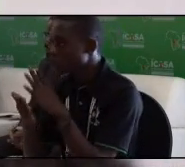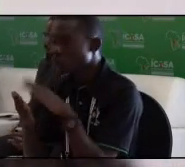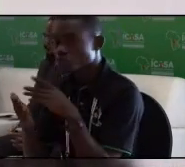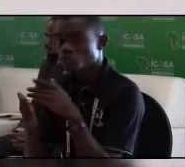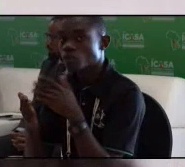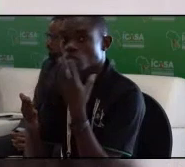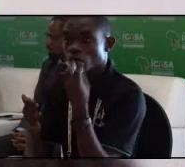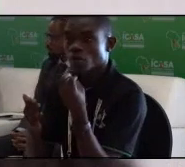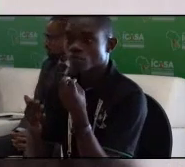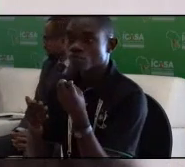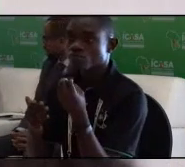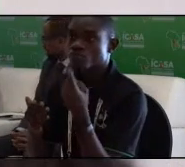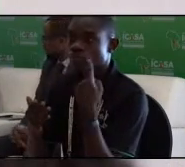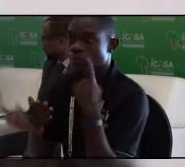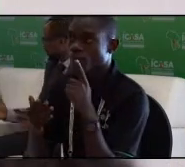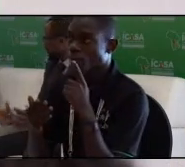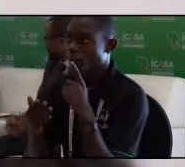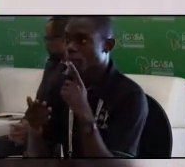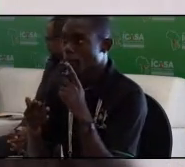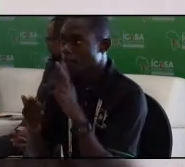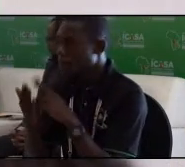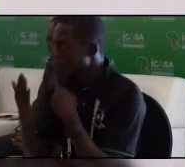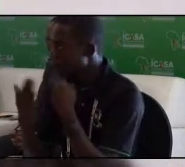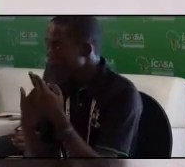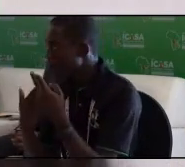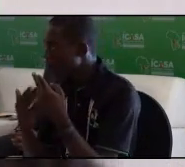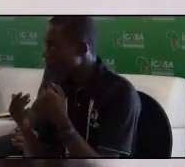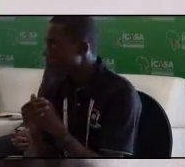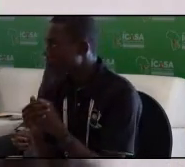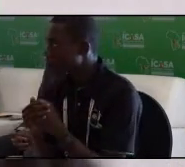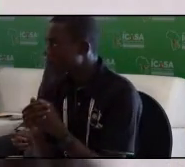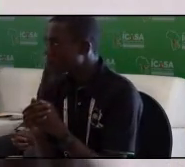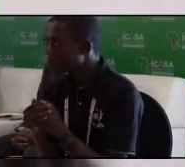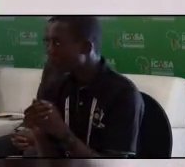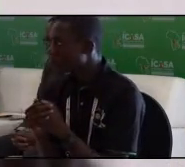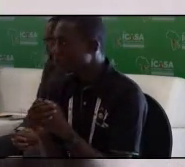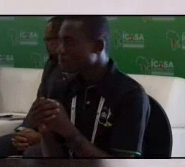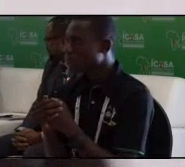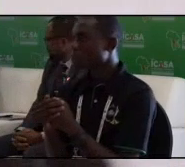the implementation will help to be able to have a robust implementation.